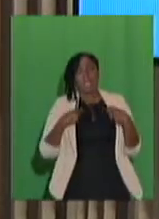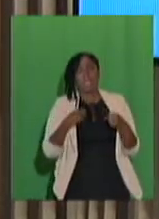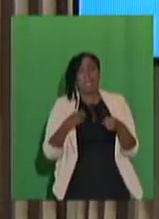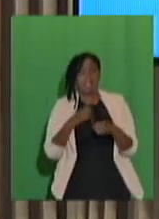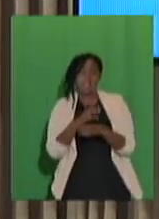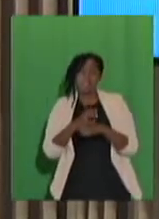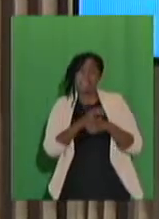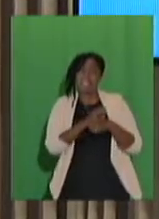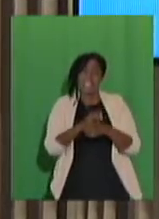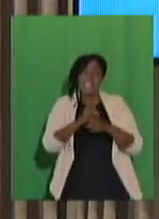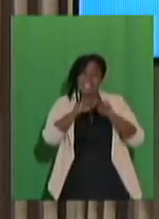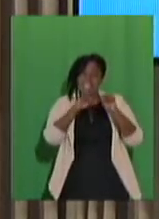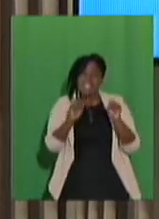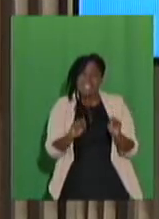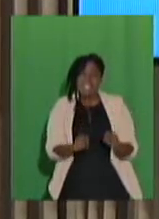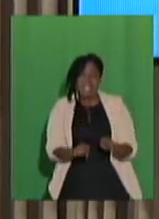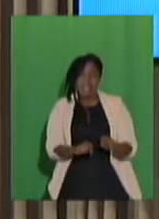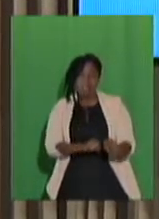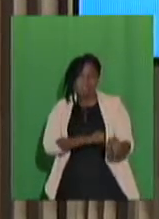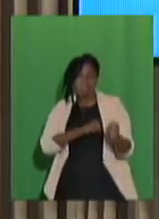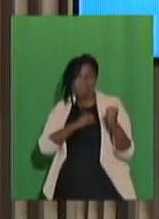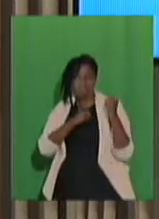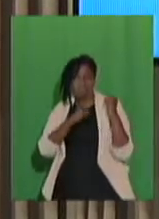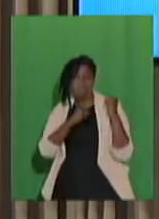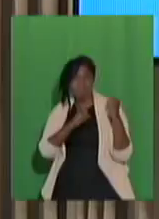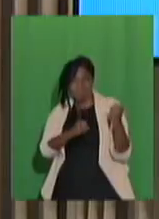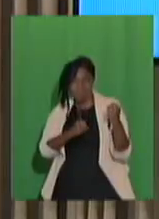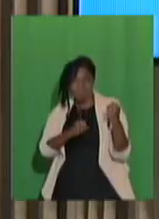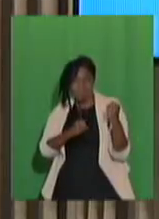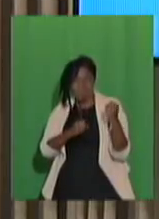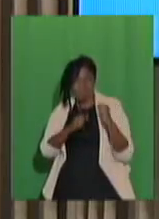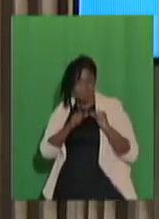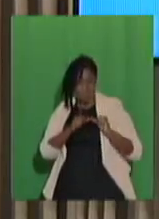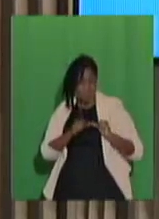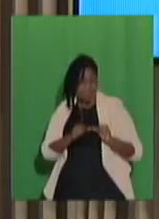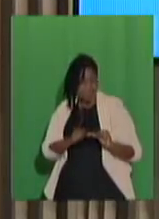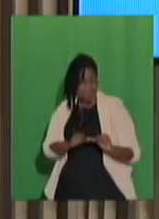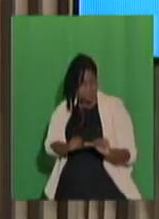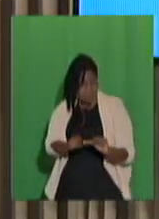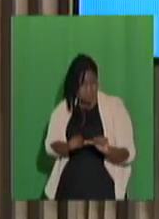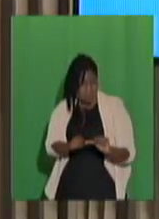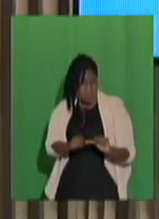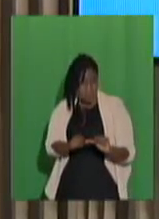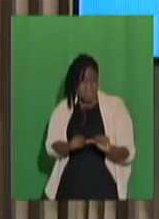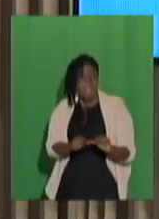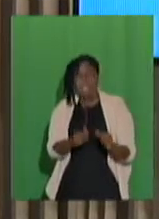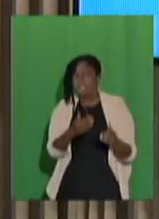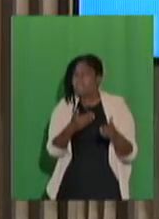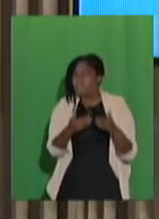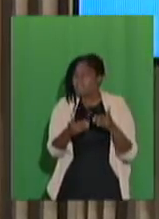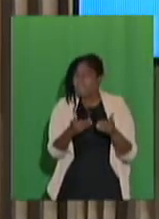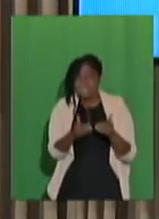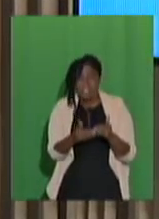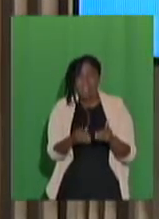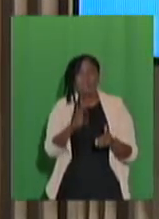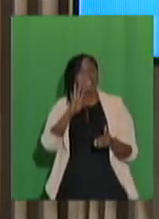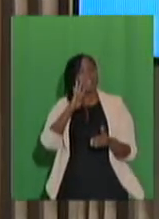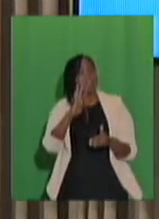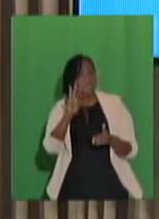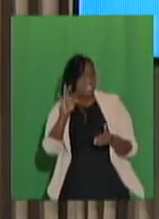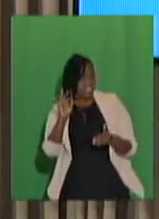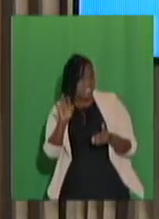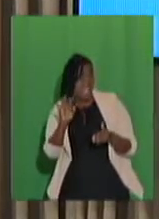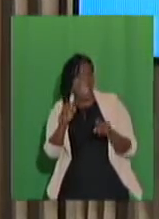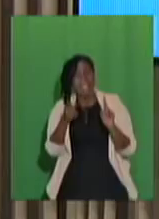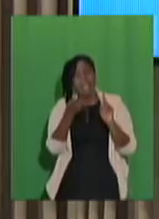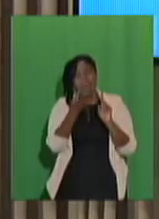and stress so far. Even with those 40 positive cases from one source. That